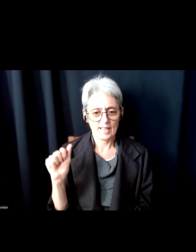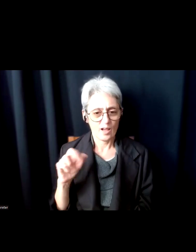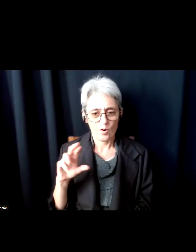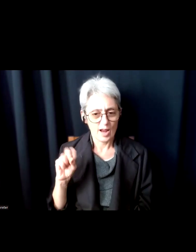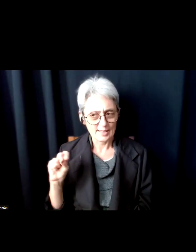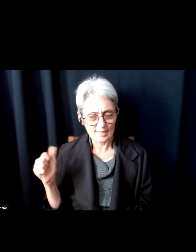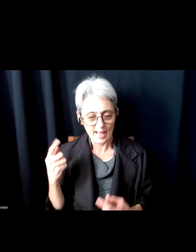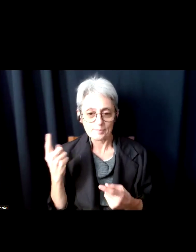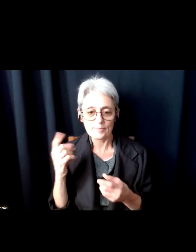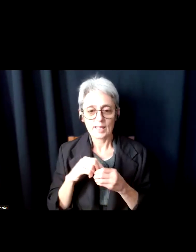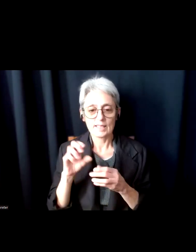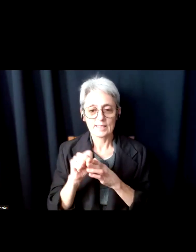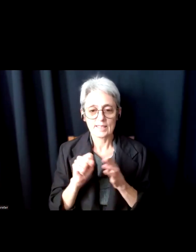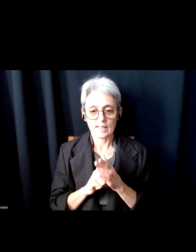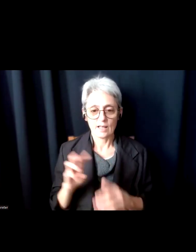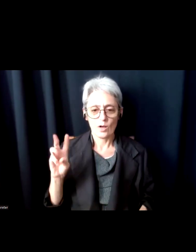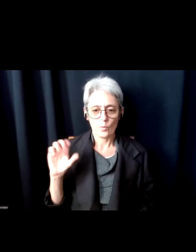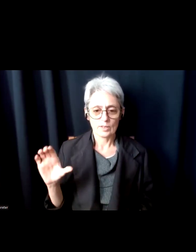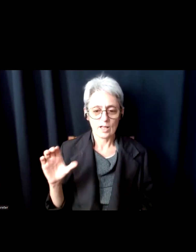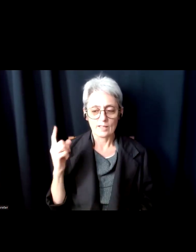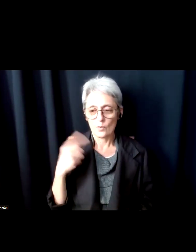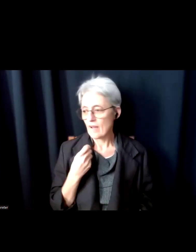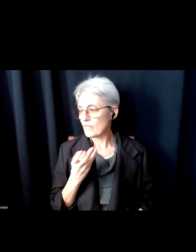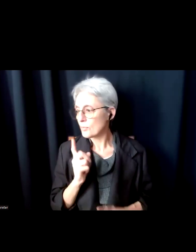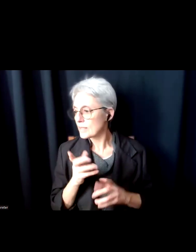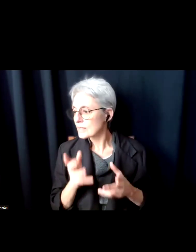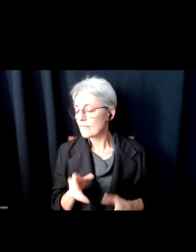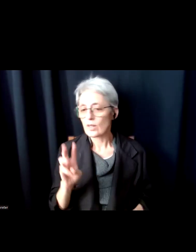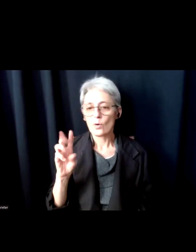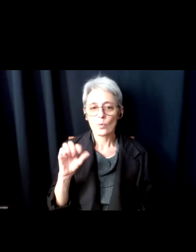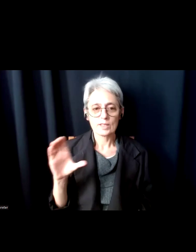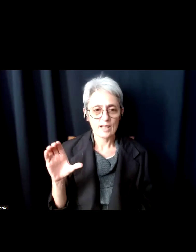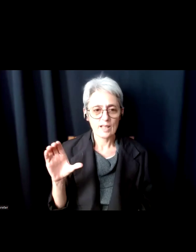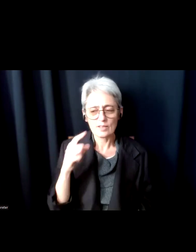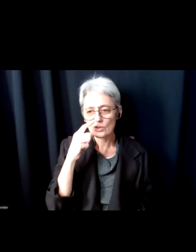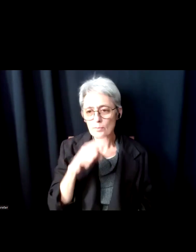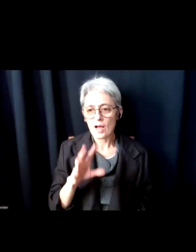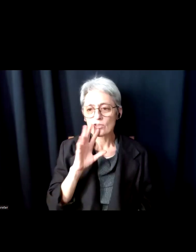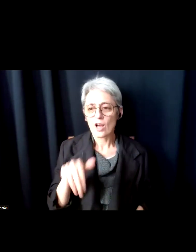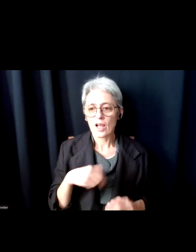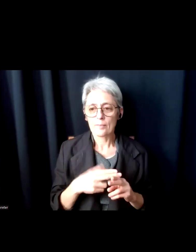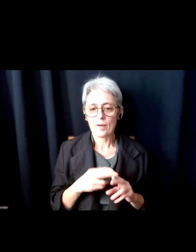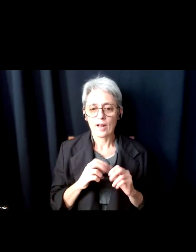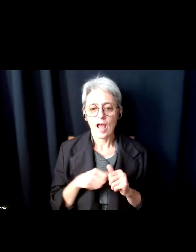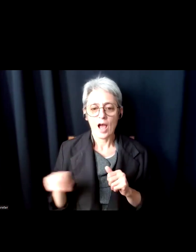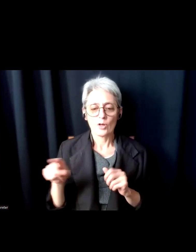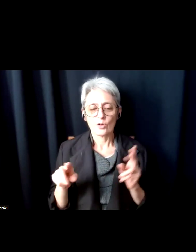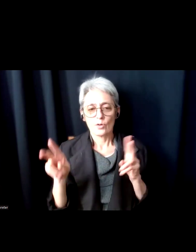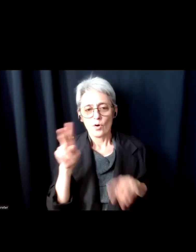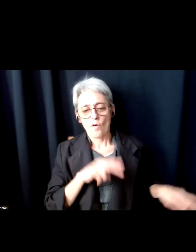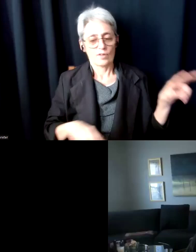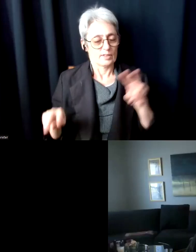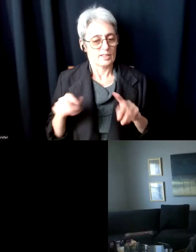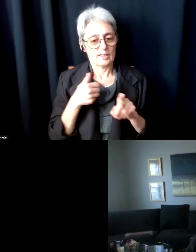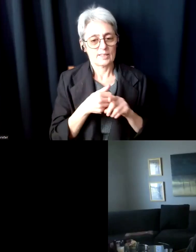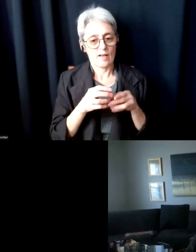wondering if Wisconsin has since we have a couple of minutes, would mind speaking to how they provide oversight of their self-directed work